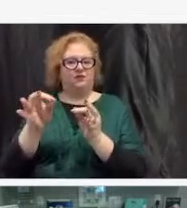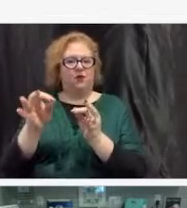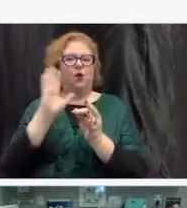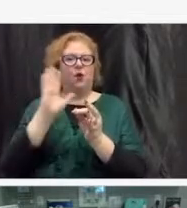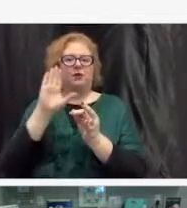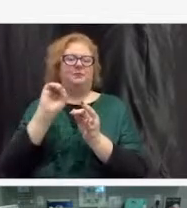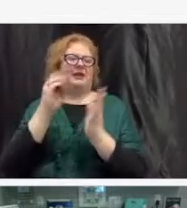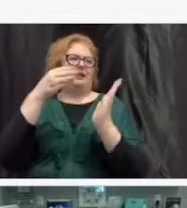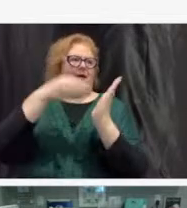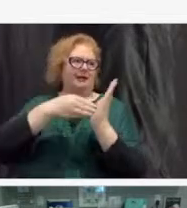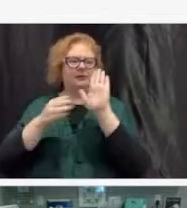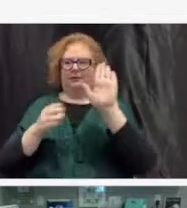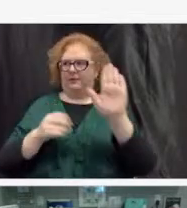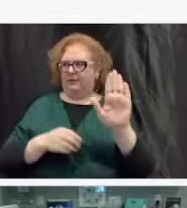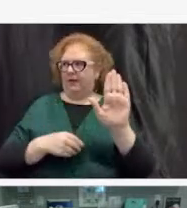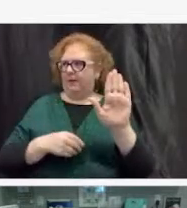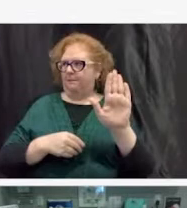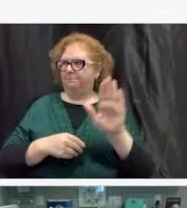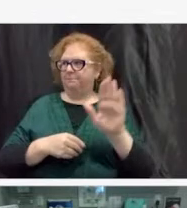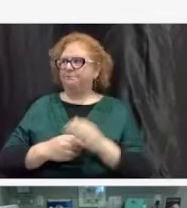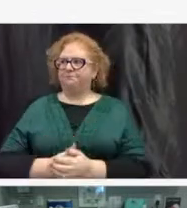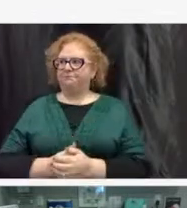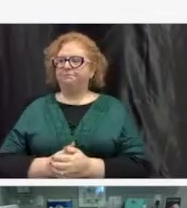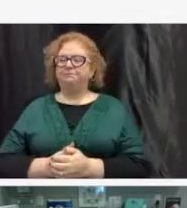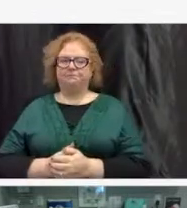cost. Okay.